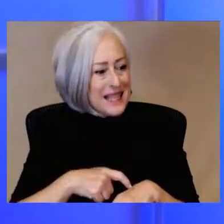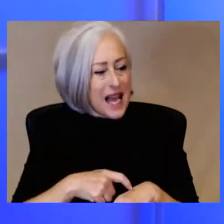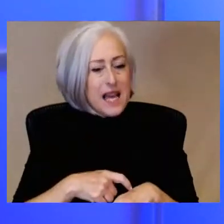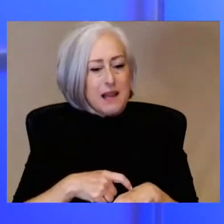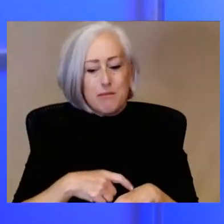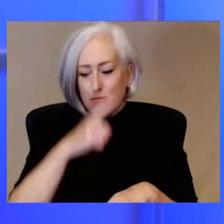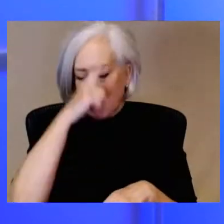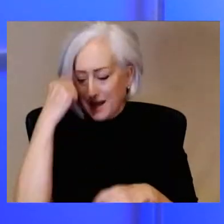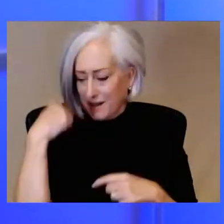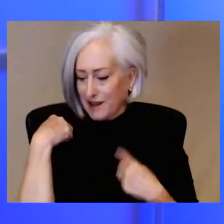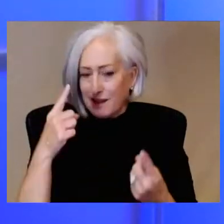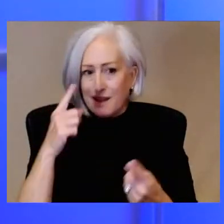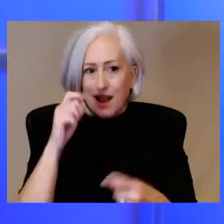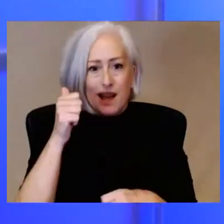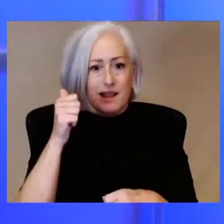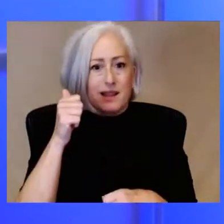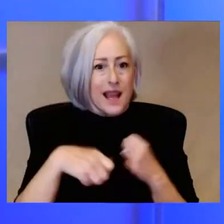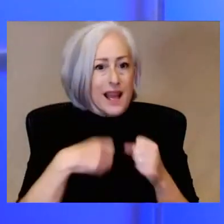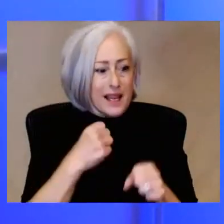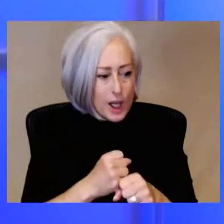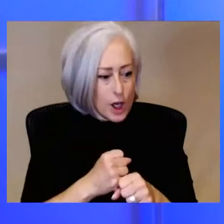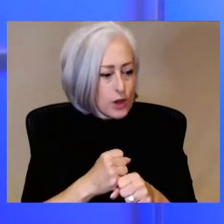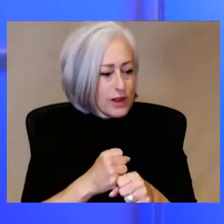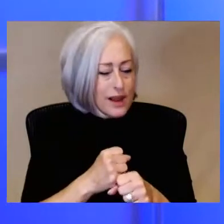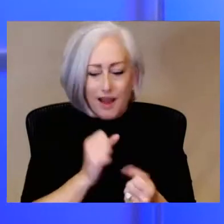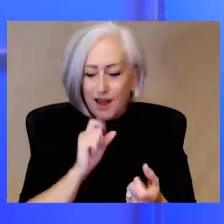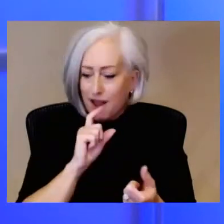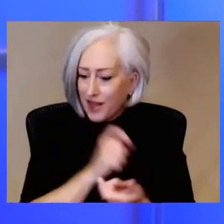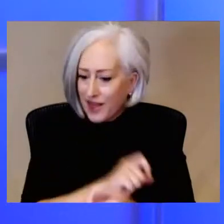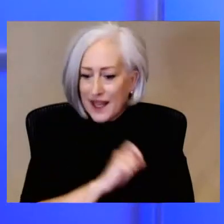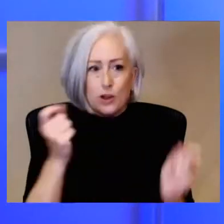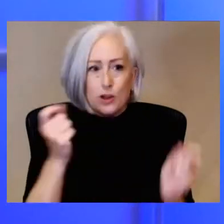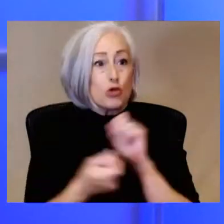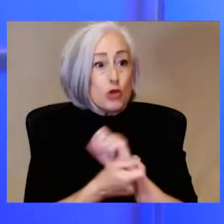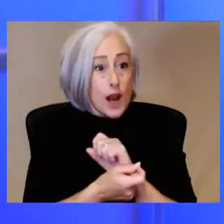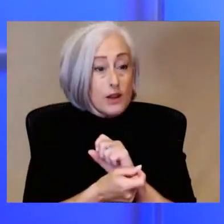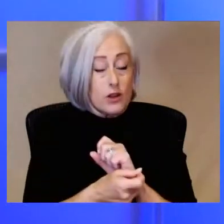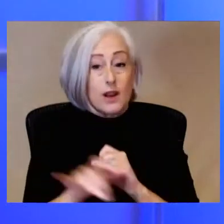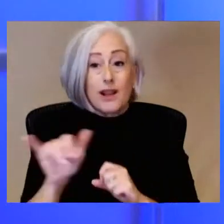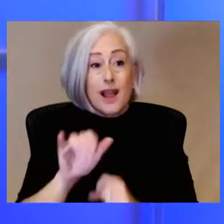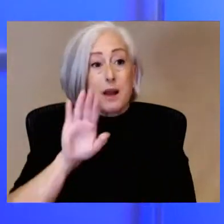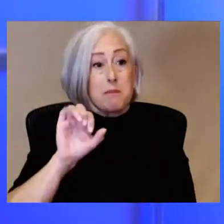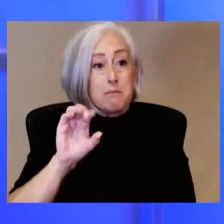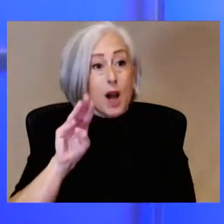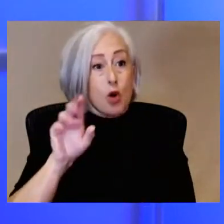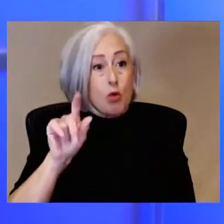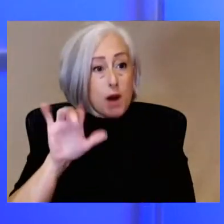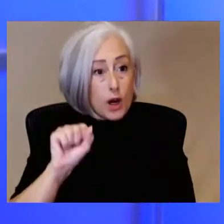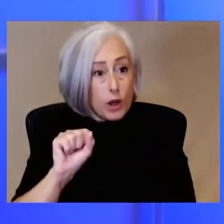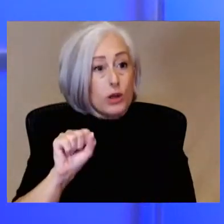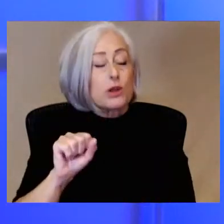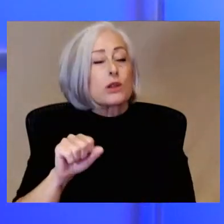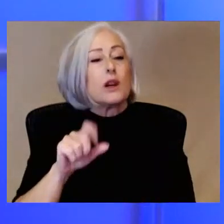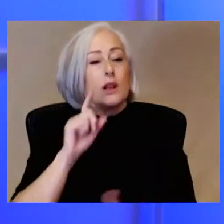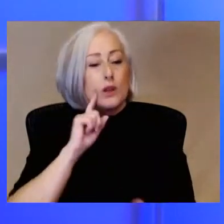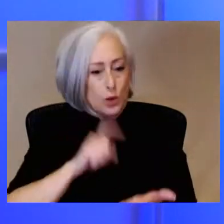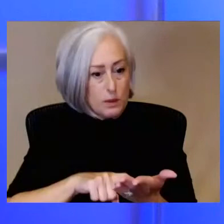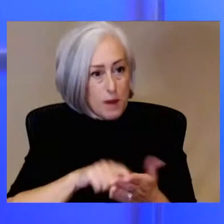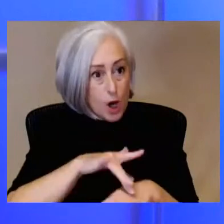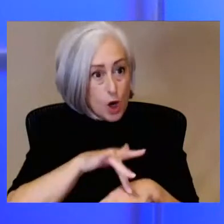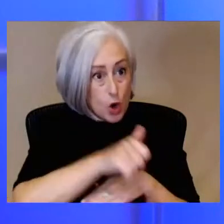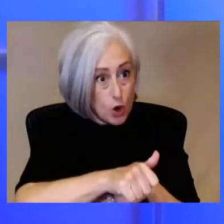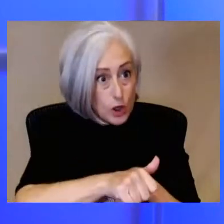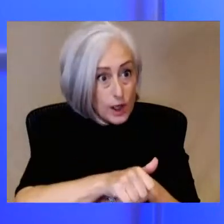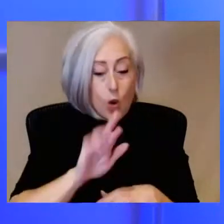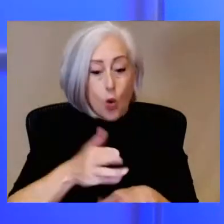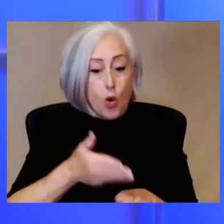with the promise of new biomarkers to spot Alzheimer's disease very early or even before the onset of symptoms, and then